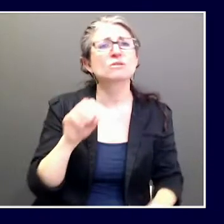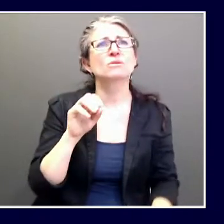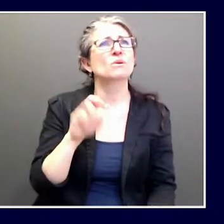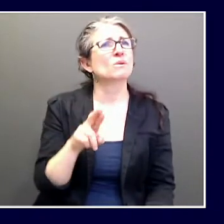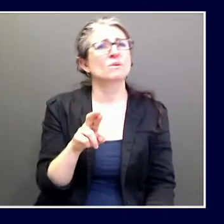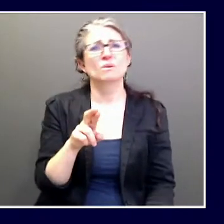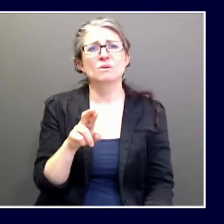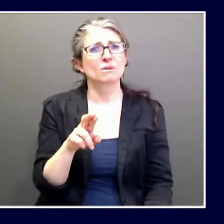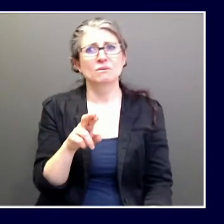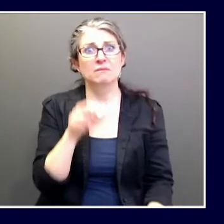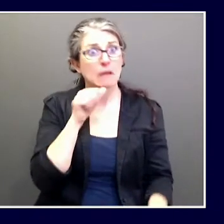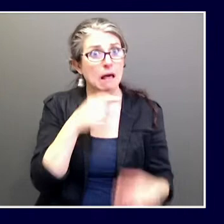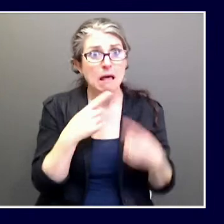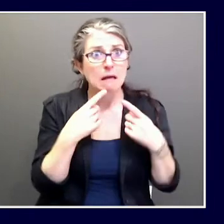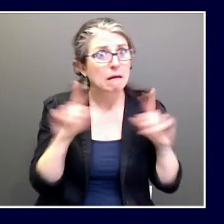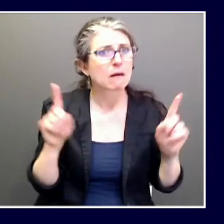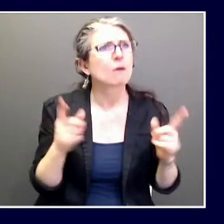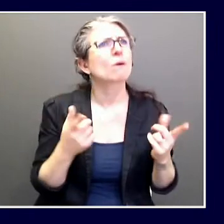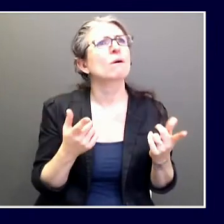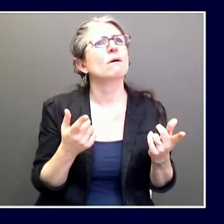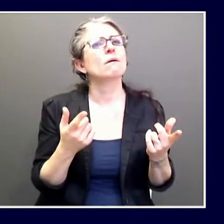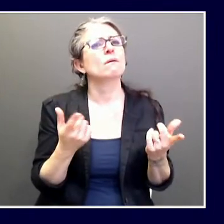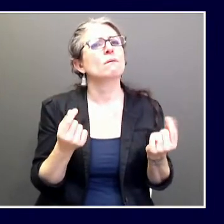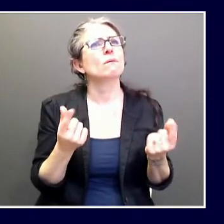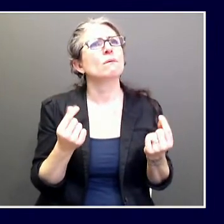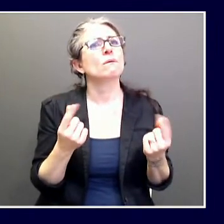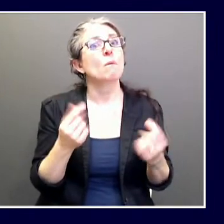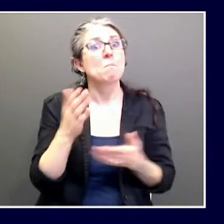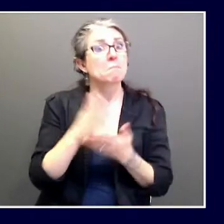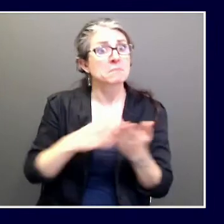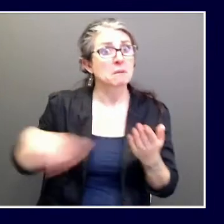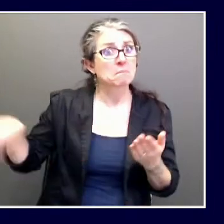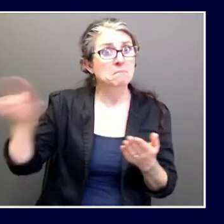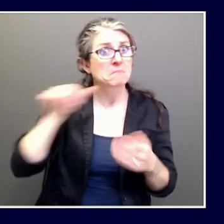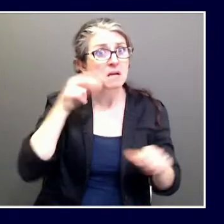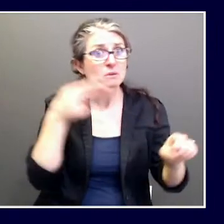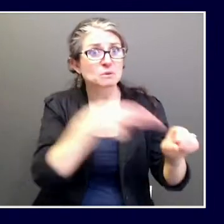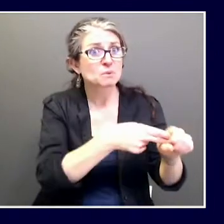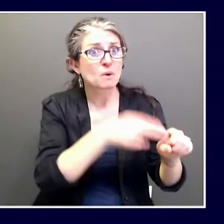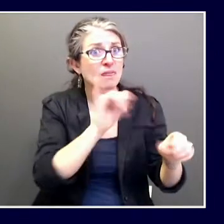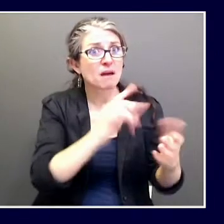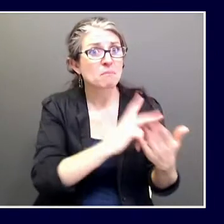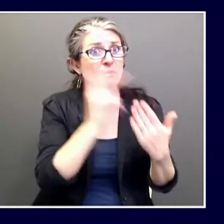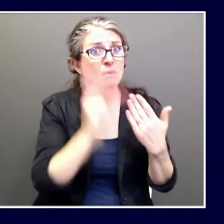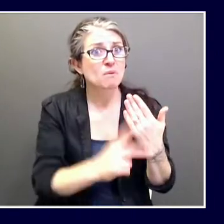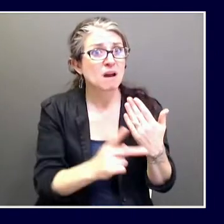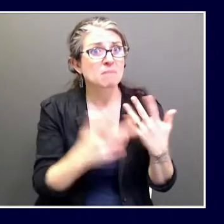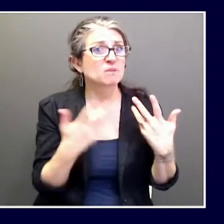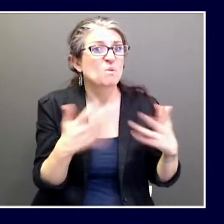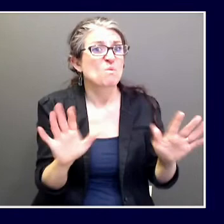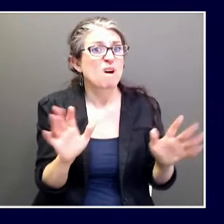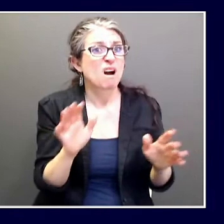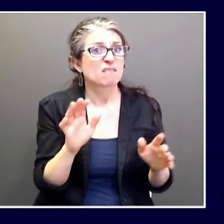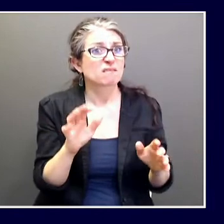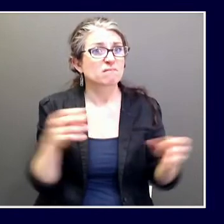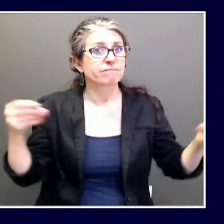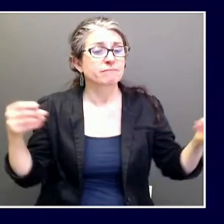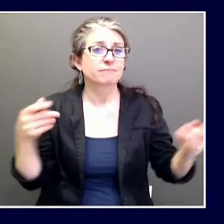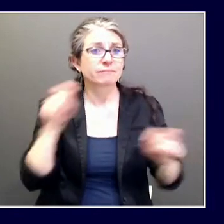is enrolled in it, if the school has chosen to participate? Sure, I'll start, but Commissioner,